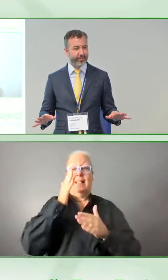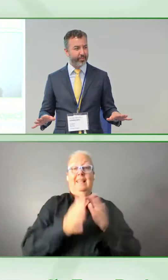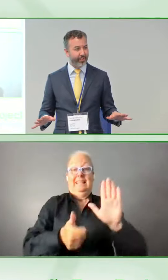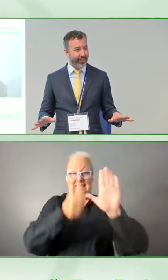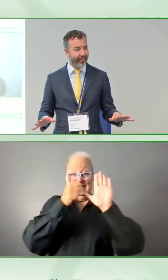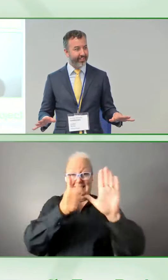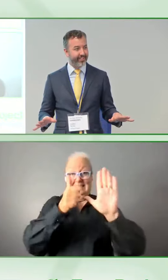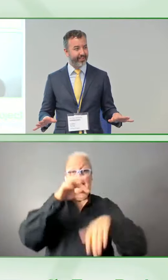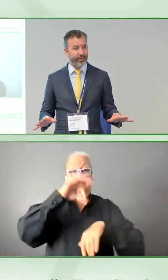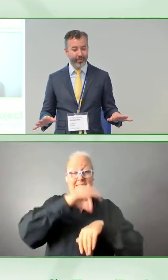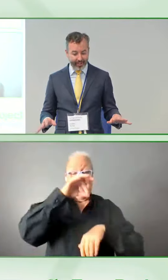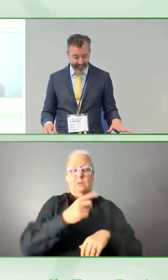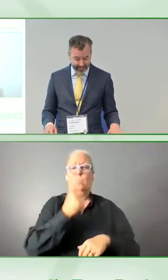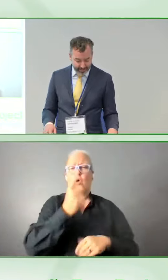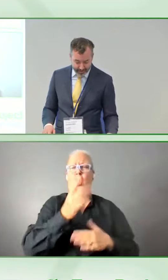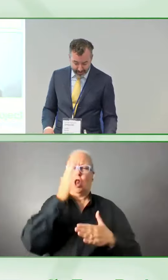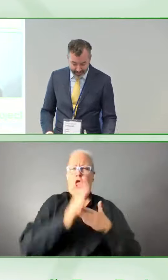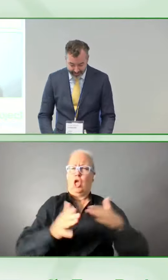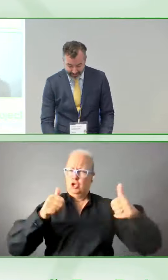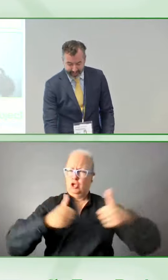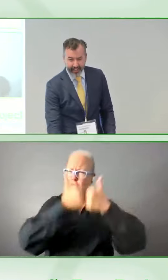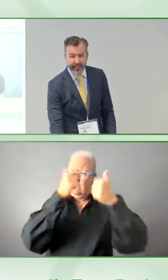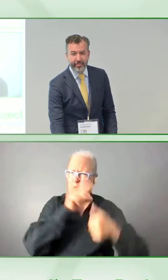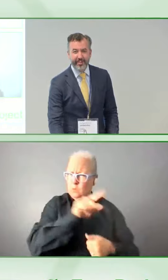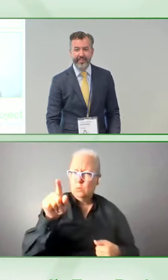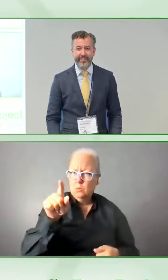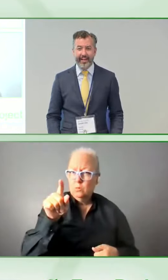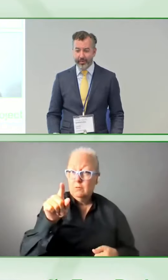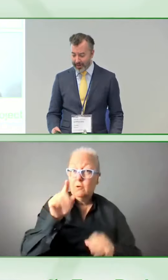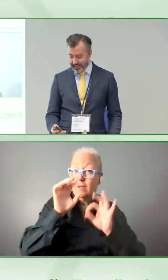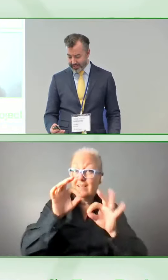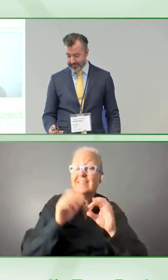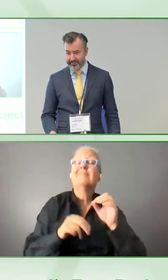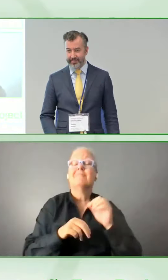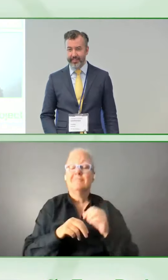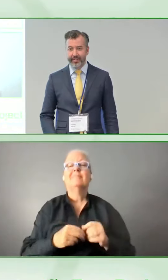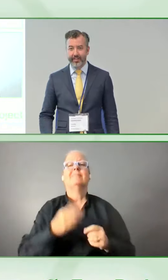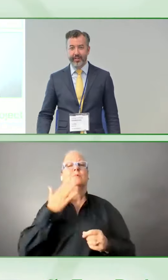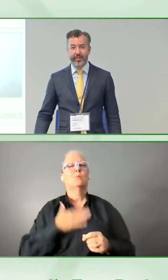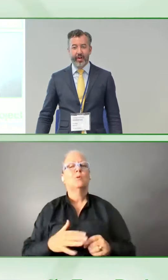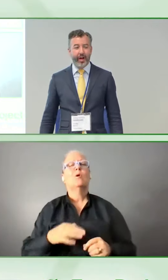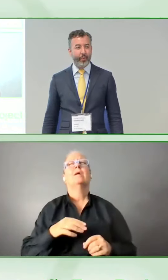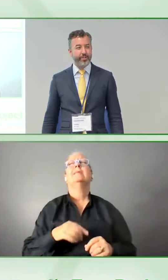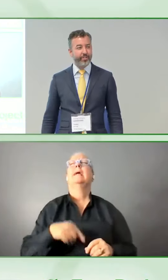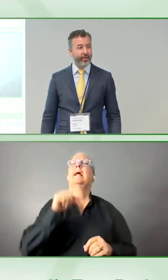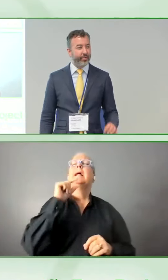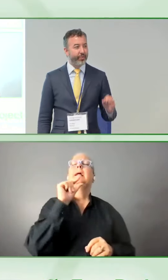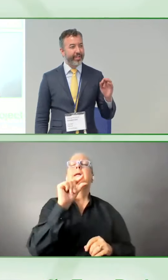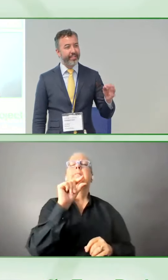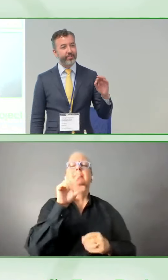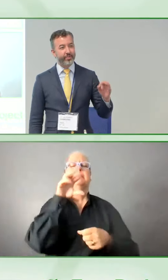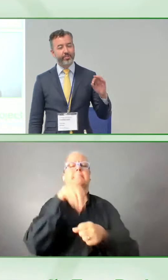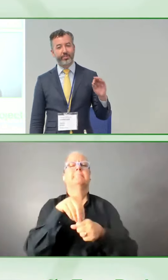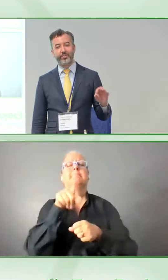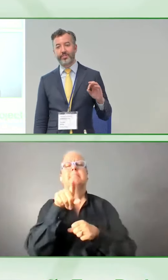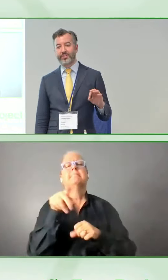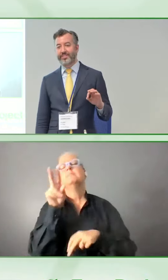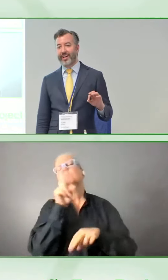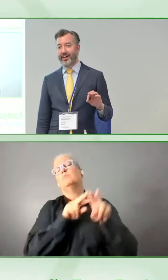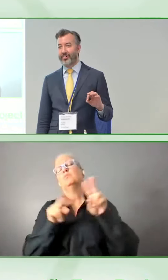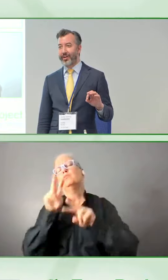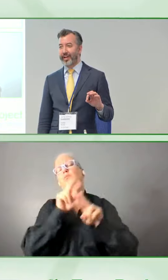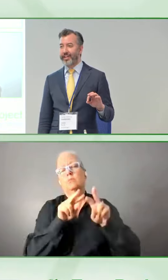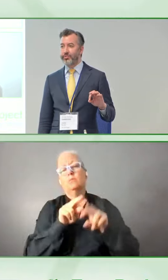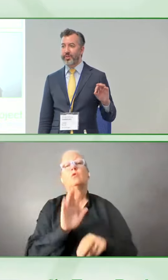most difficult so far. We're going to get into a little bit of an evaluation. I want you to go through each of your